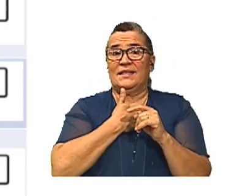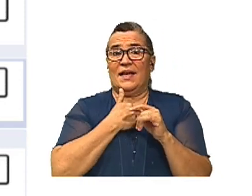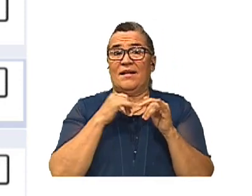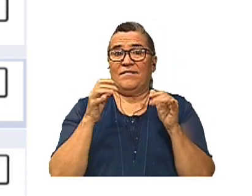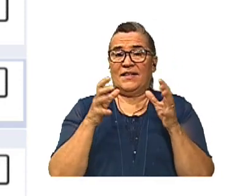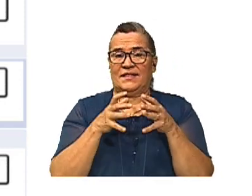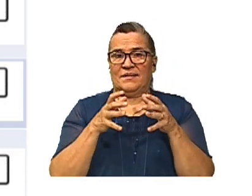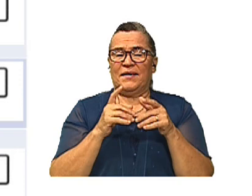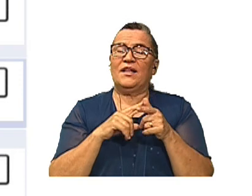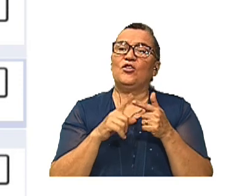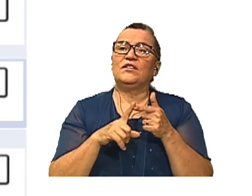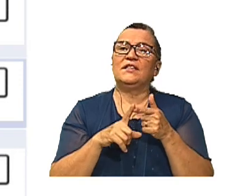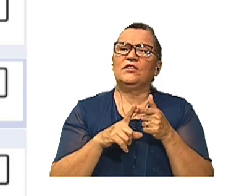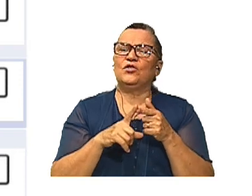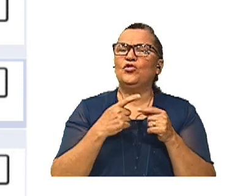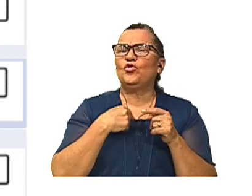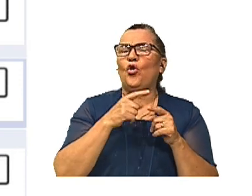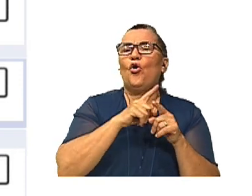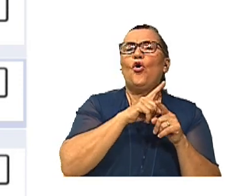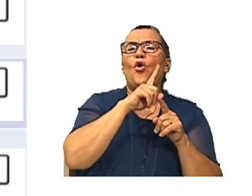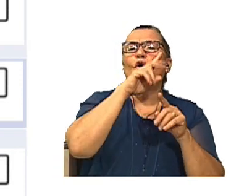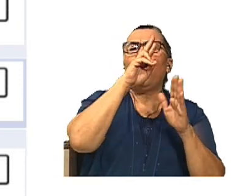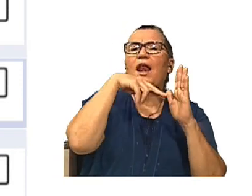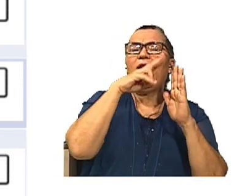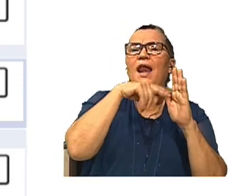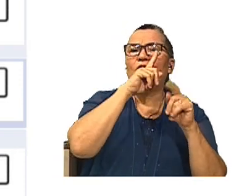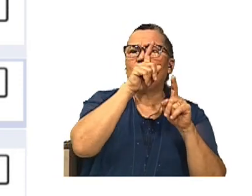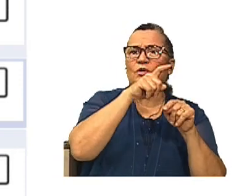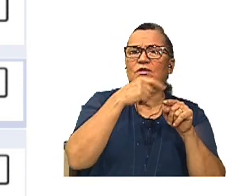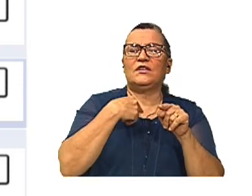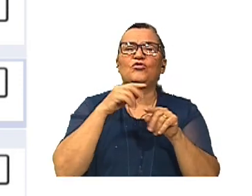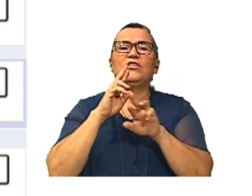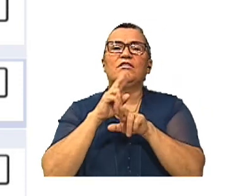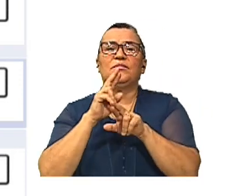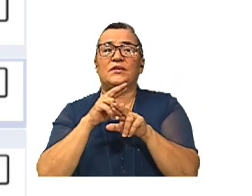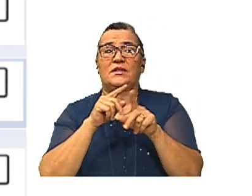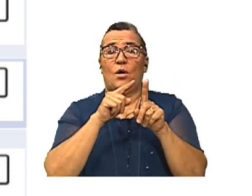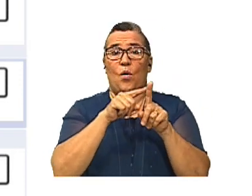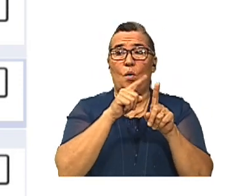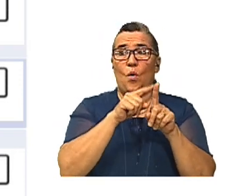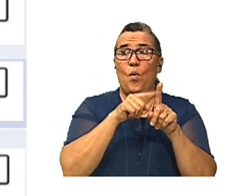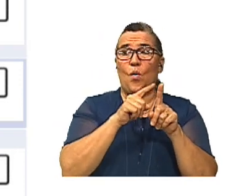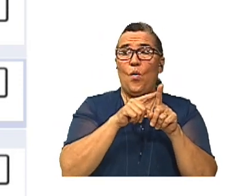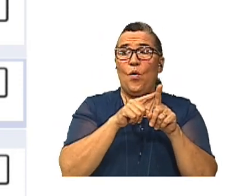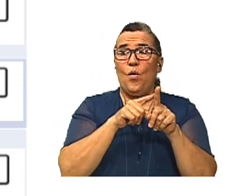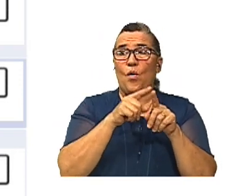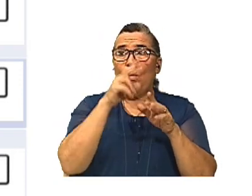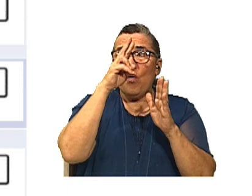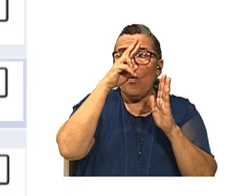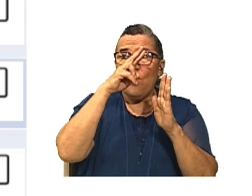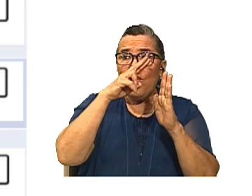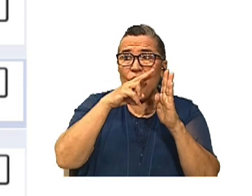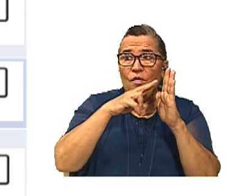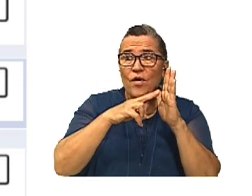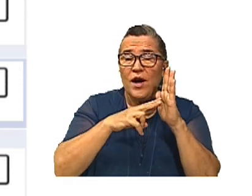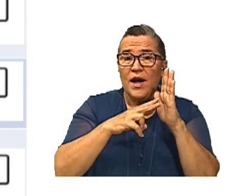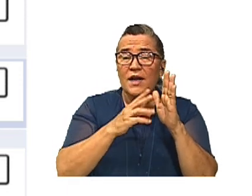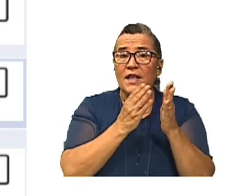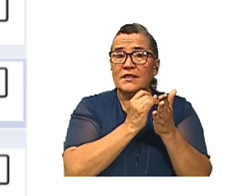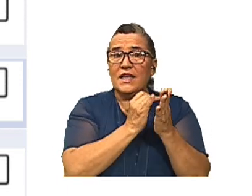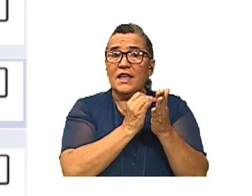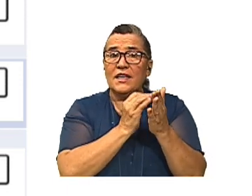to read the questions, and you are going to answer them. Number 1, did I read the instructions carefully? Yes or